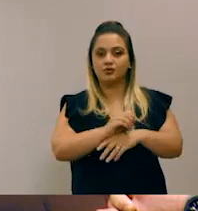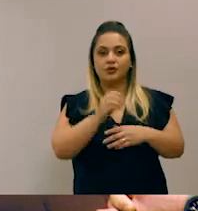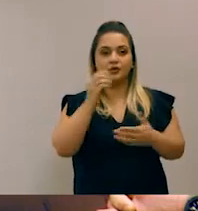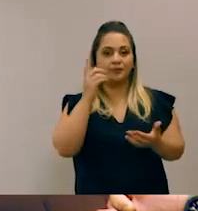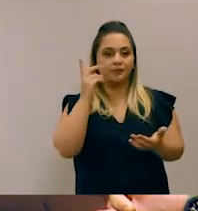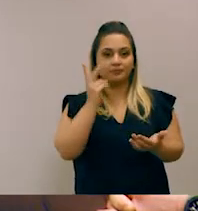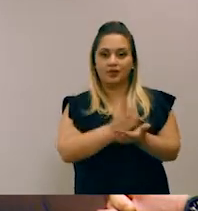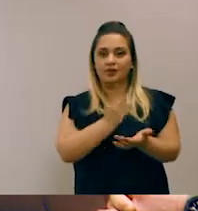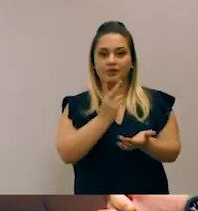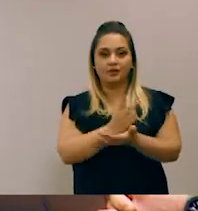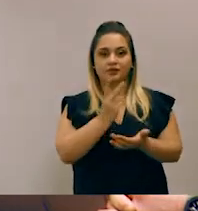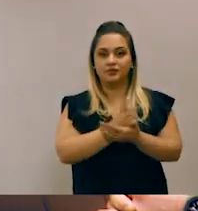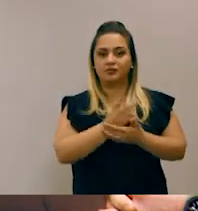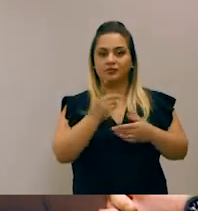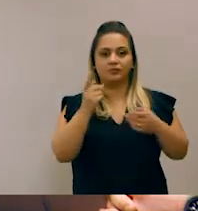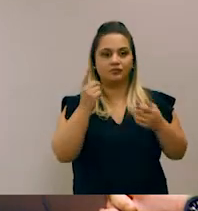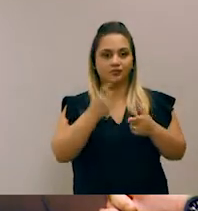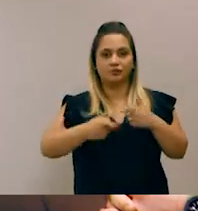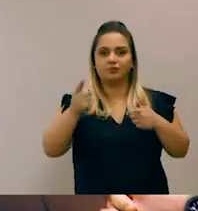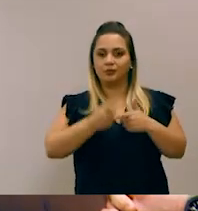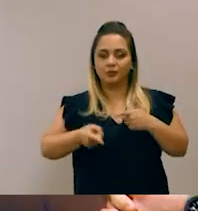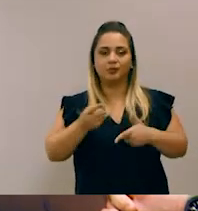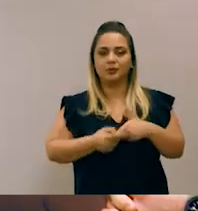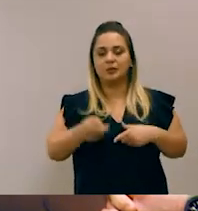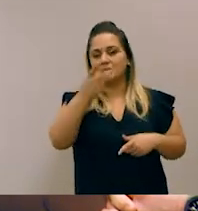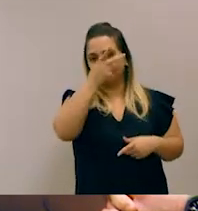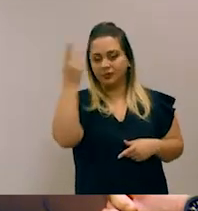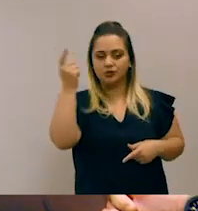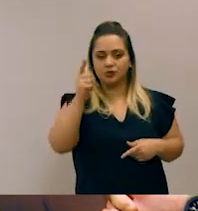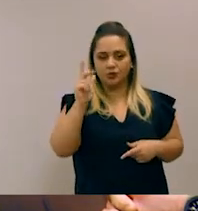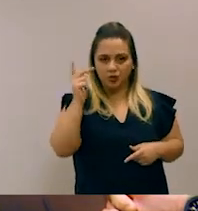agencies facing this problem. Many